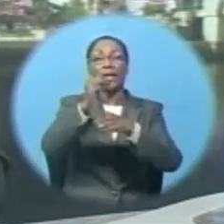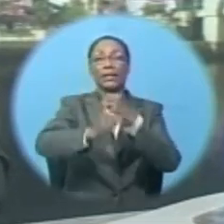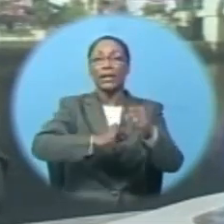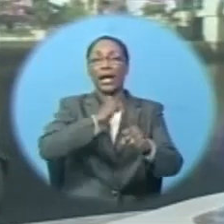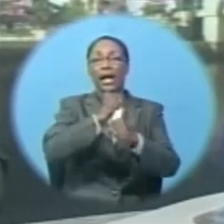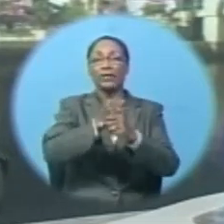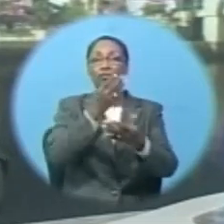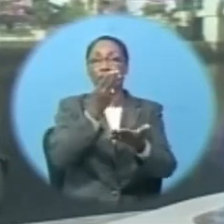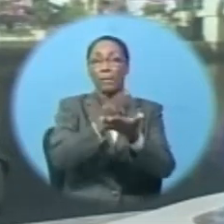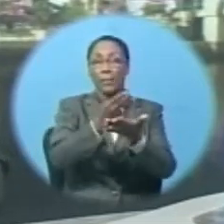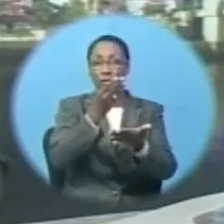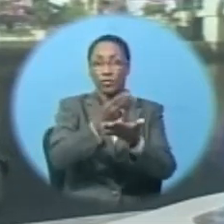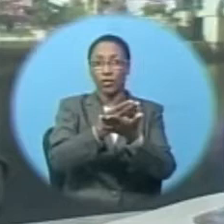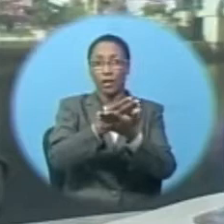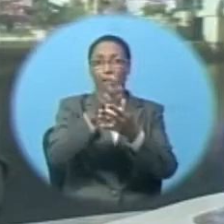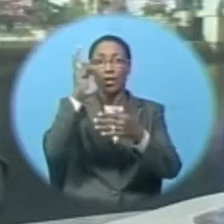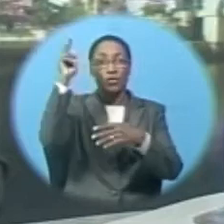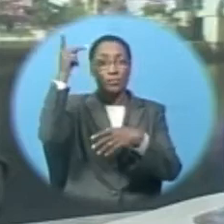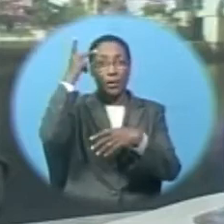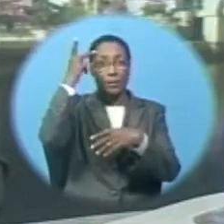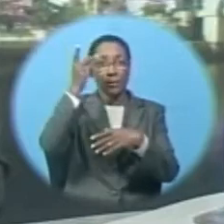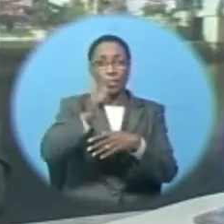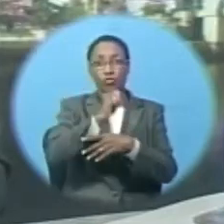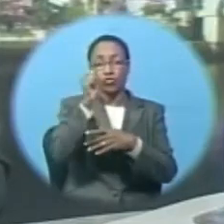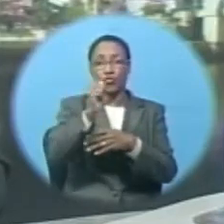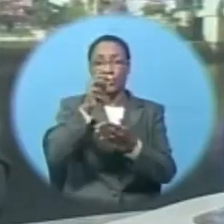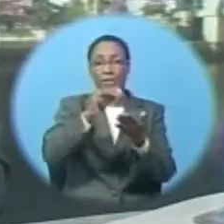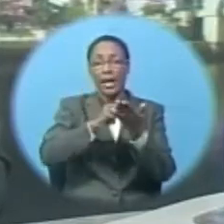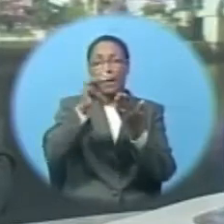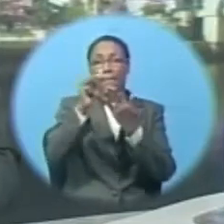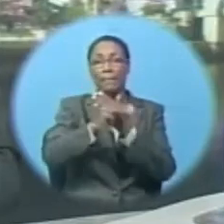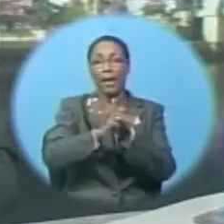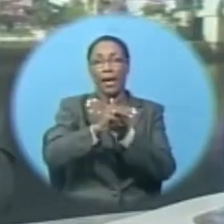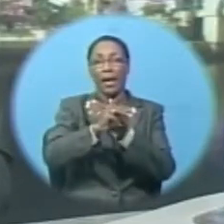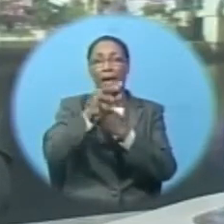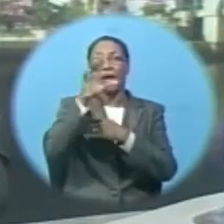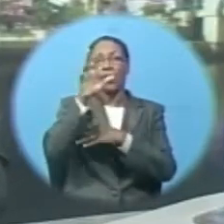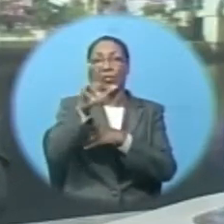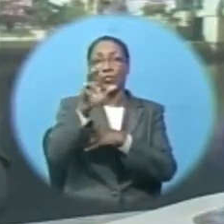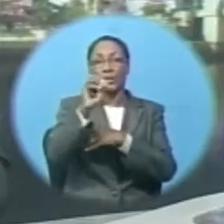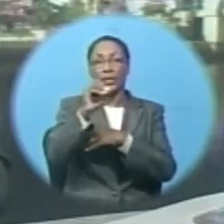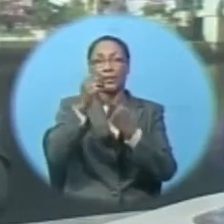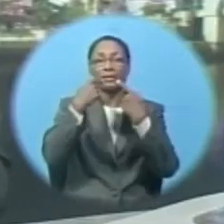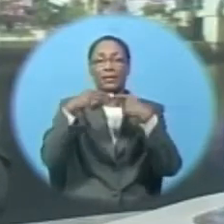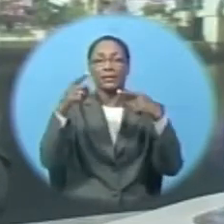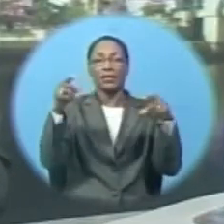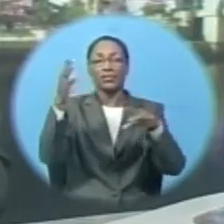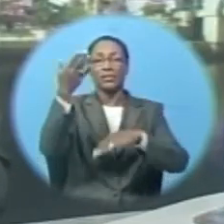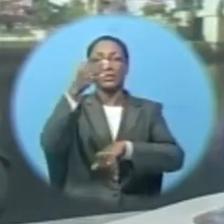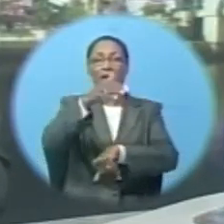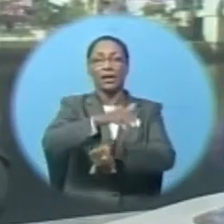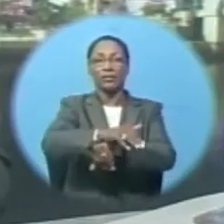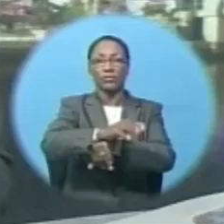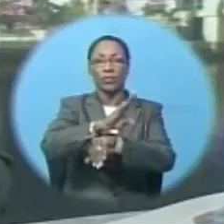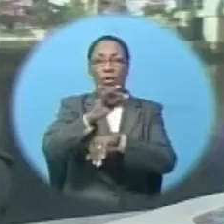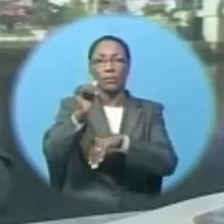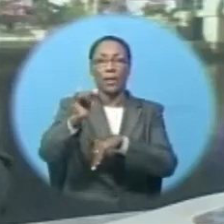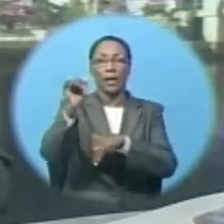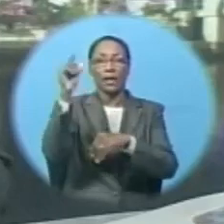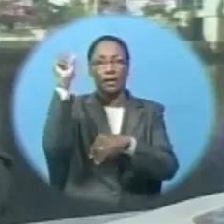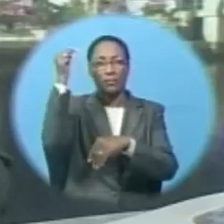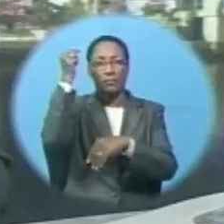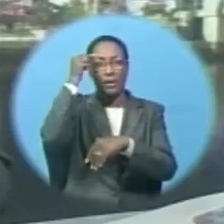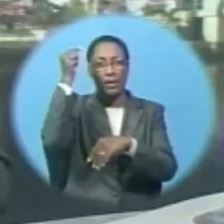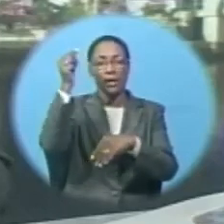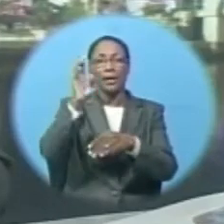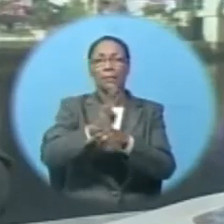Parliament on Tuesday, May 30th at 4 p.m. This was announced this afternoon by Leader of Government Business John Boyce, while moving